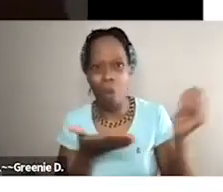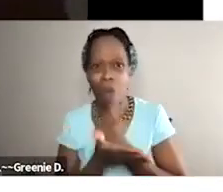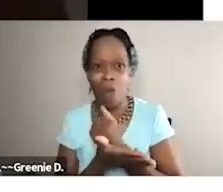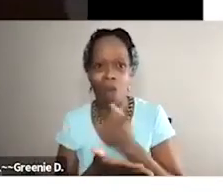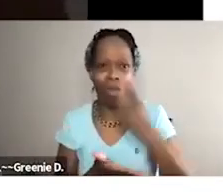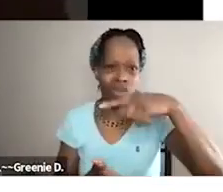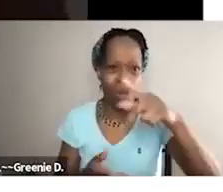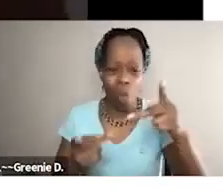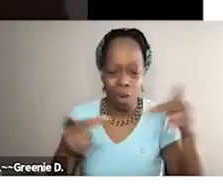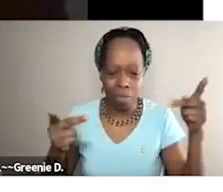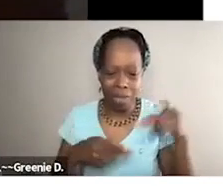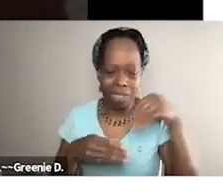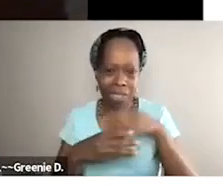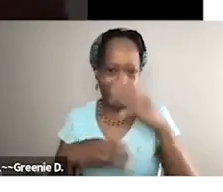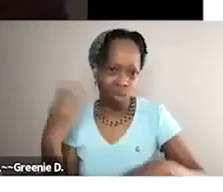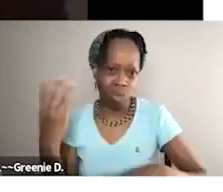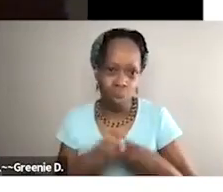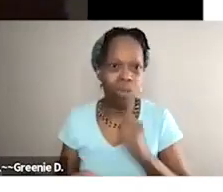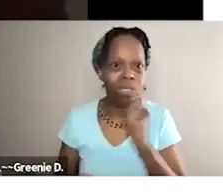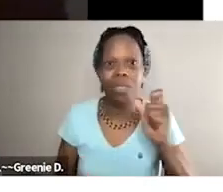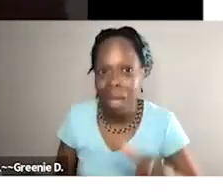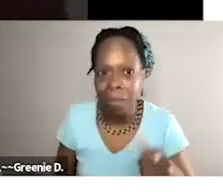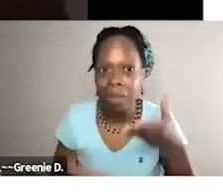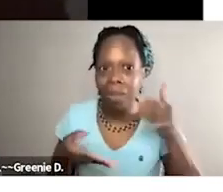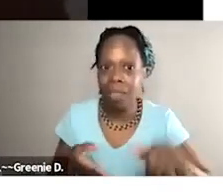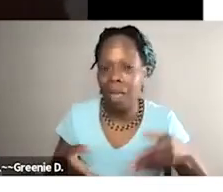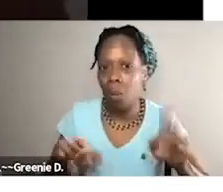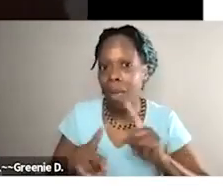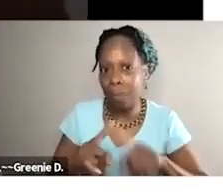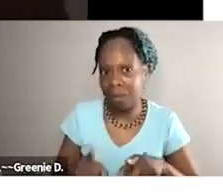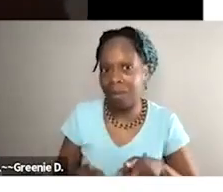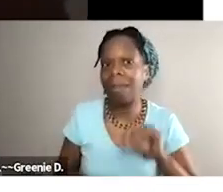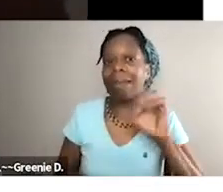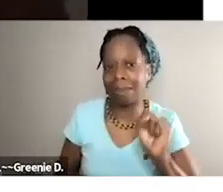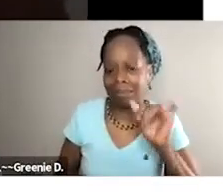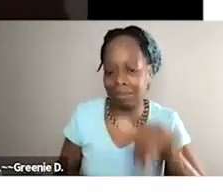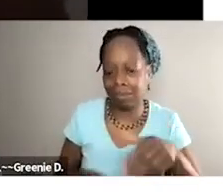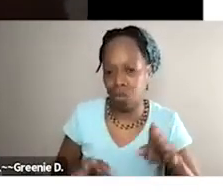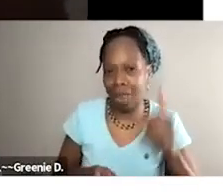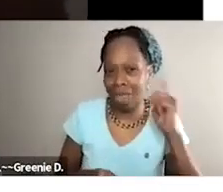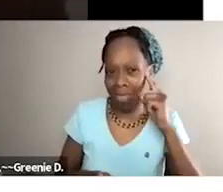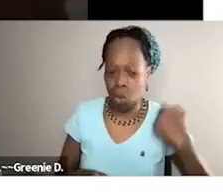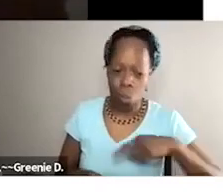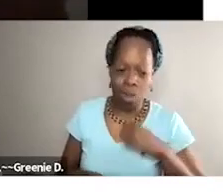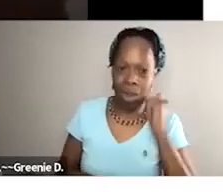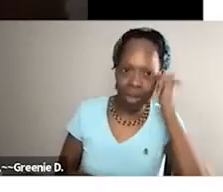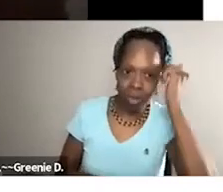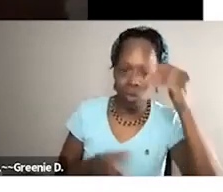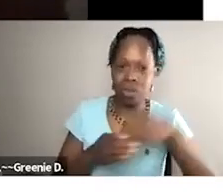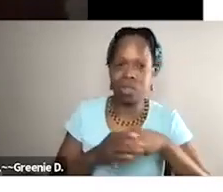shouldn't be that way, but it is that way. And I think as adults in children's lives, something helpful that can happen